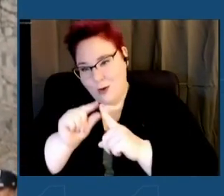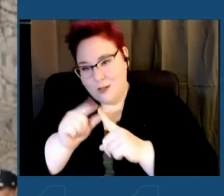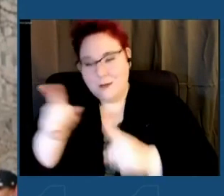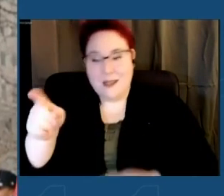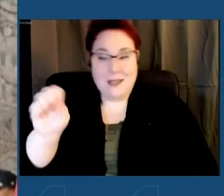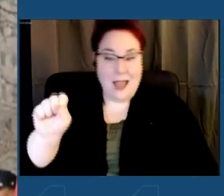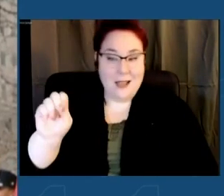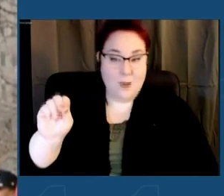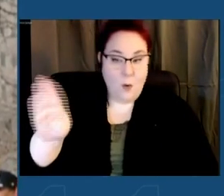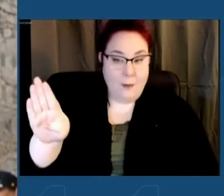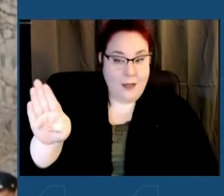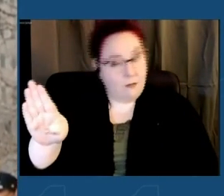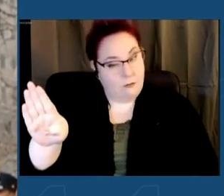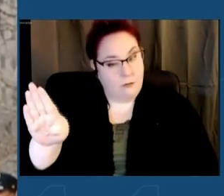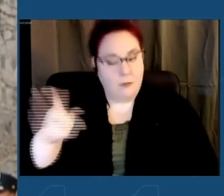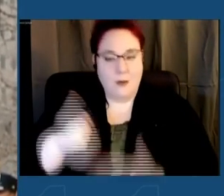did.